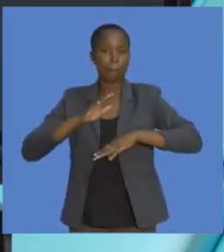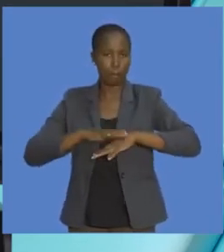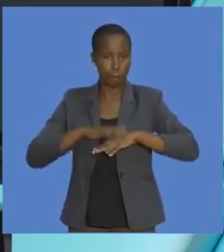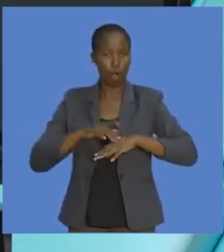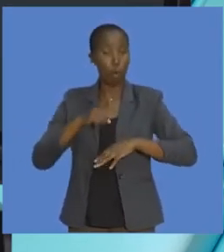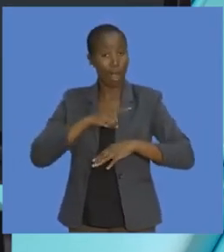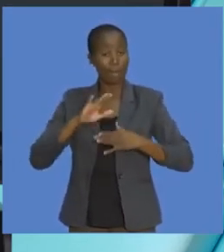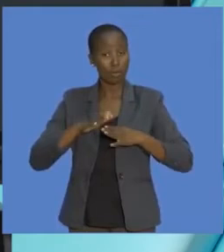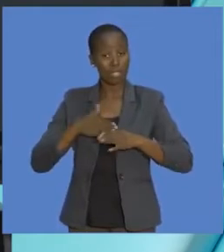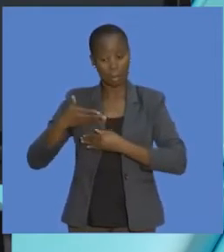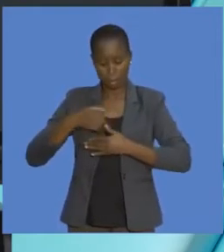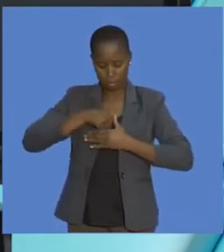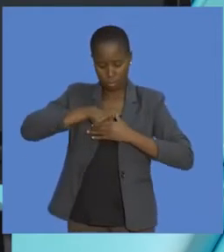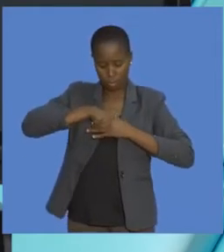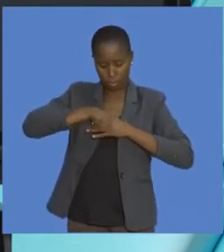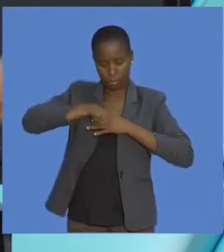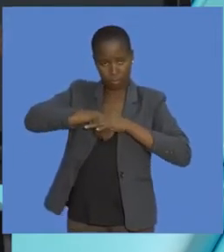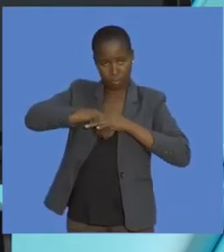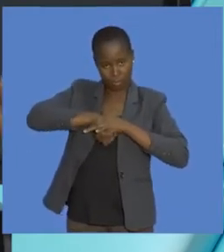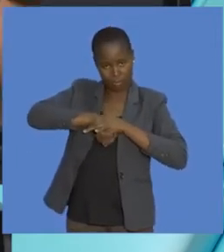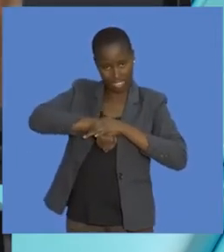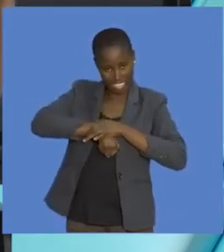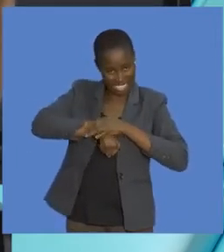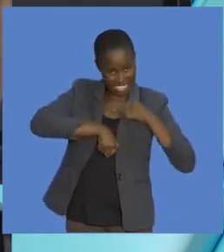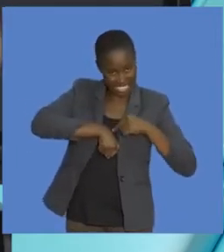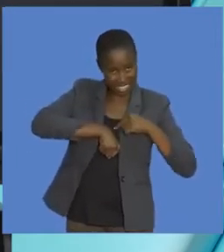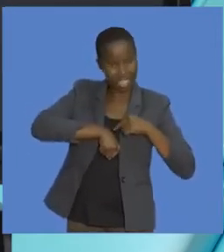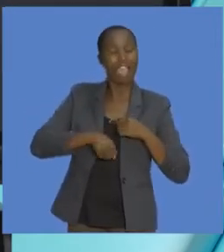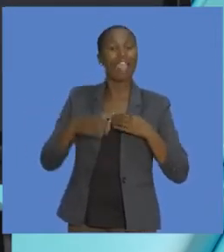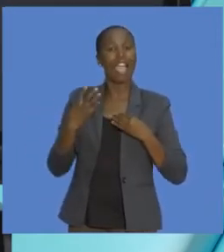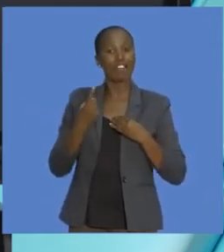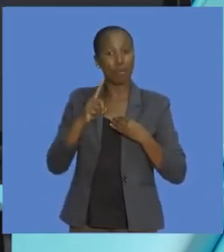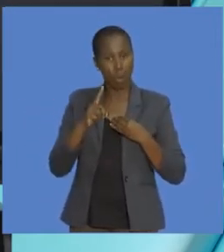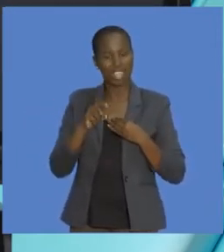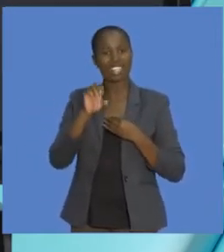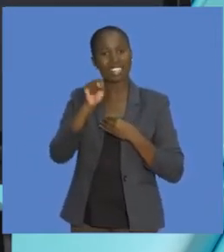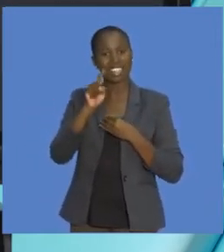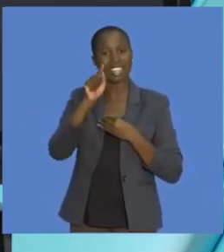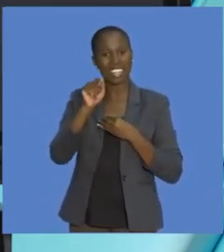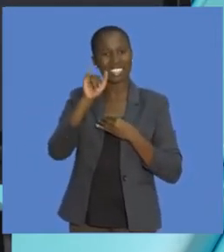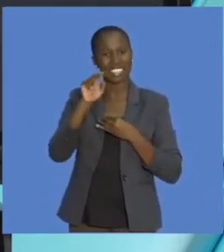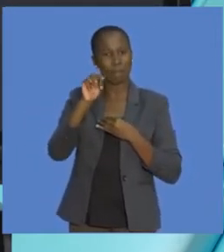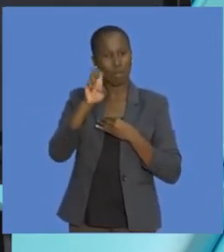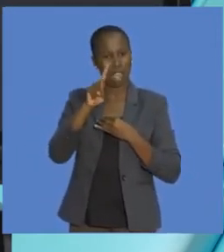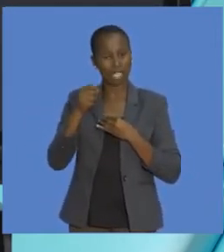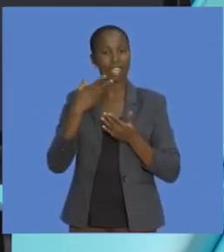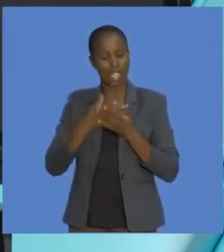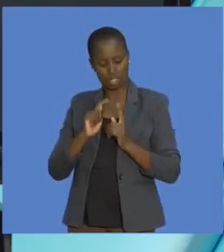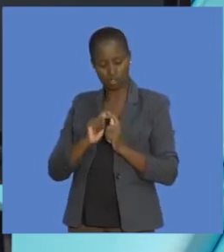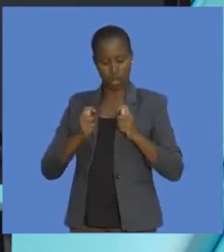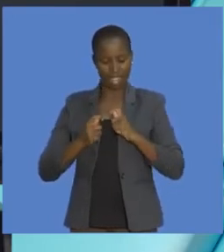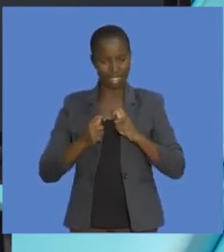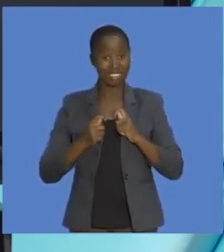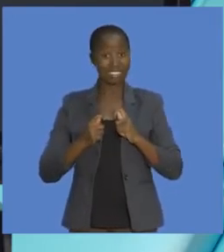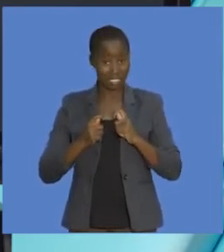pushing against the cervix increases, there's greater positive stimulation, increasing the muscle contractions of the uterus